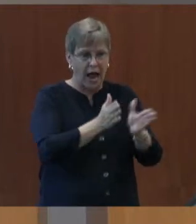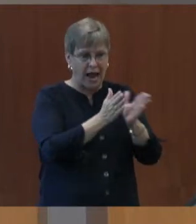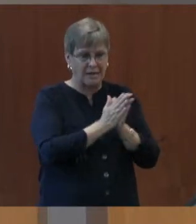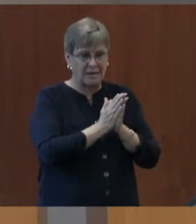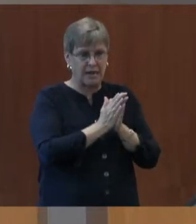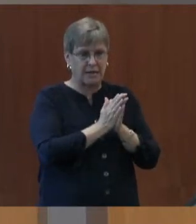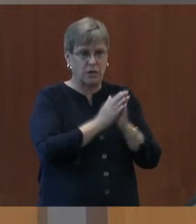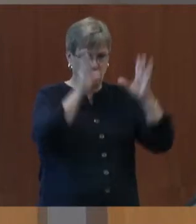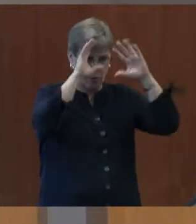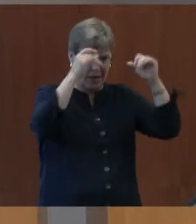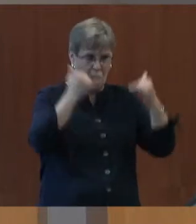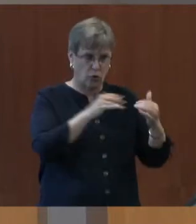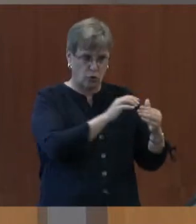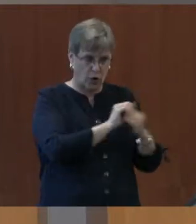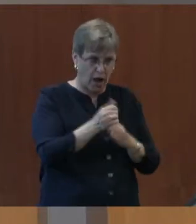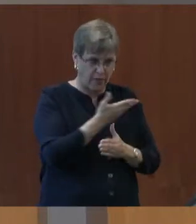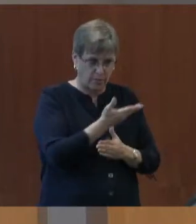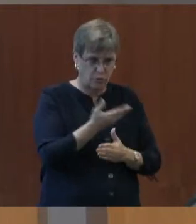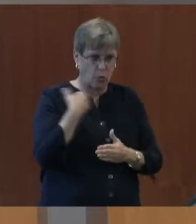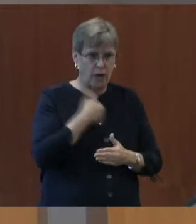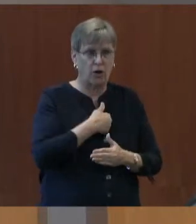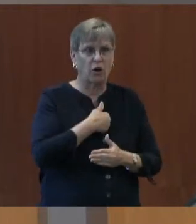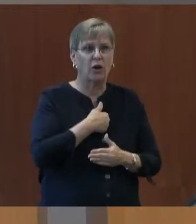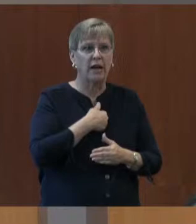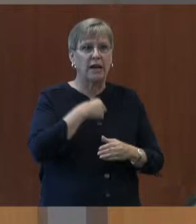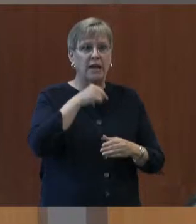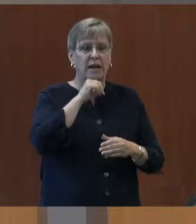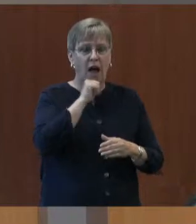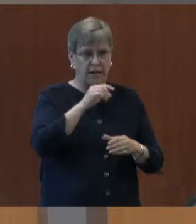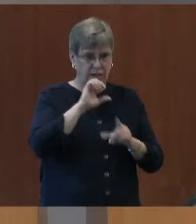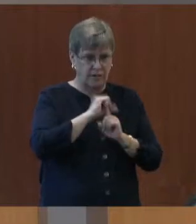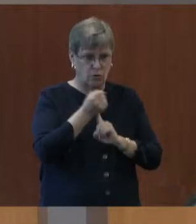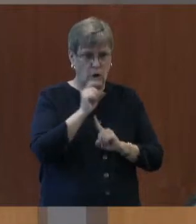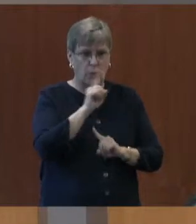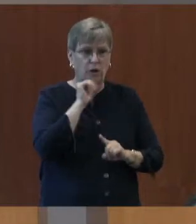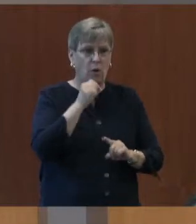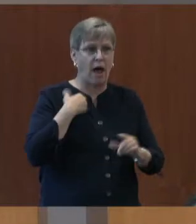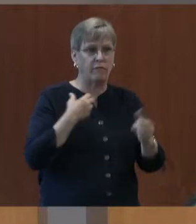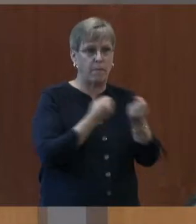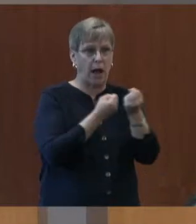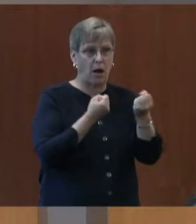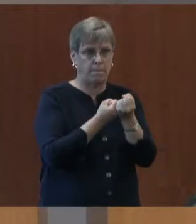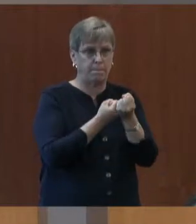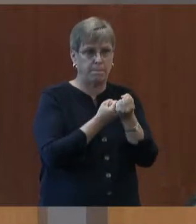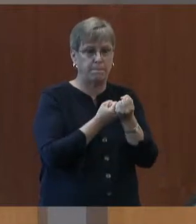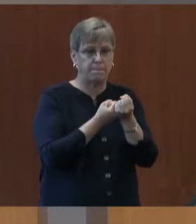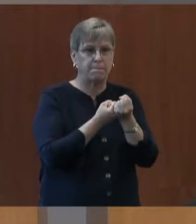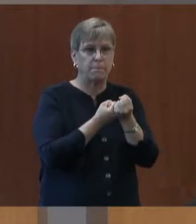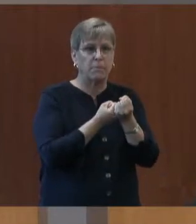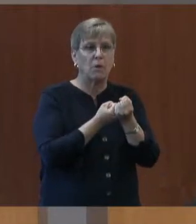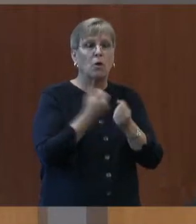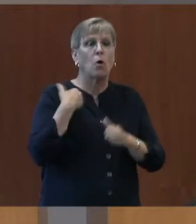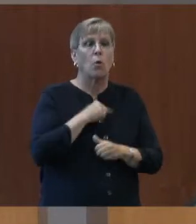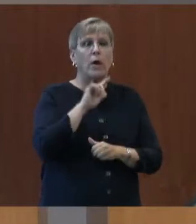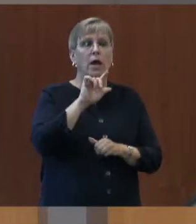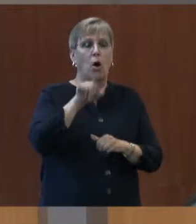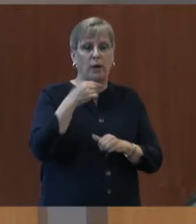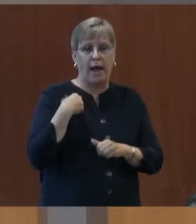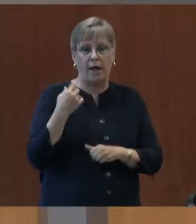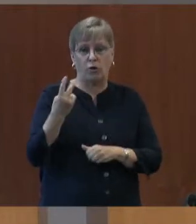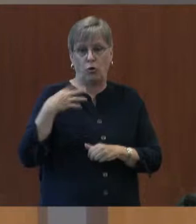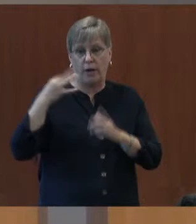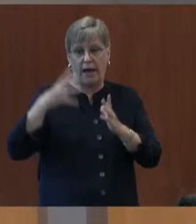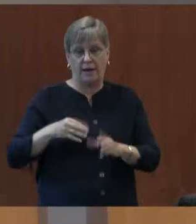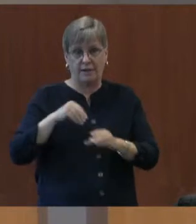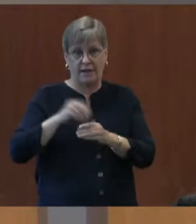to guide them so that we aren't in a situation we don't have backup. I will add, even though we only had 2 candidates